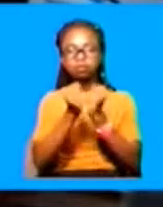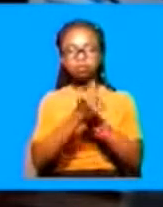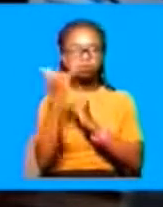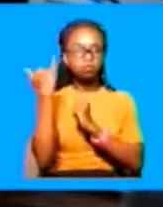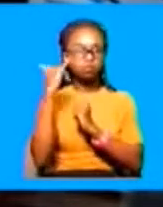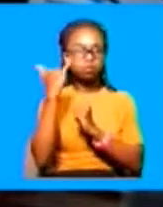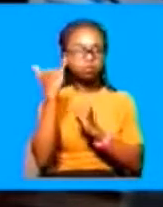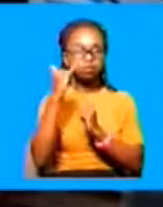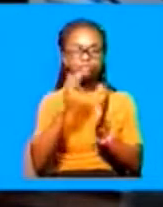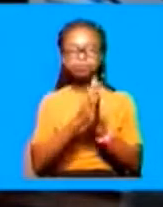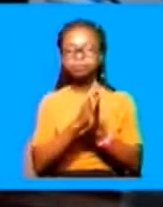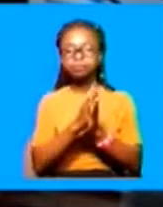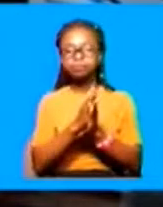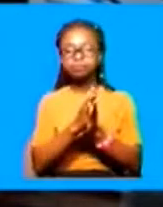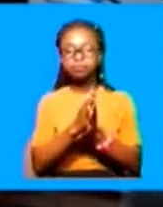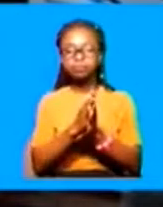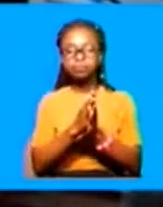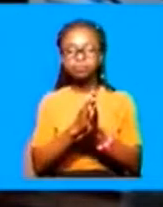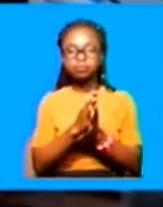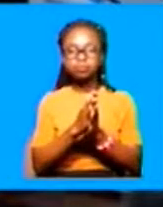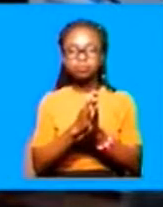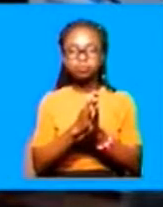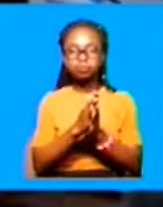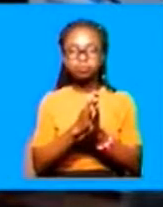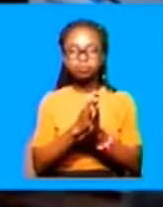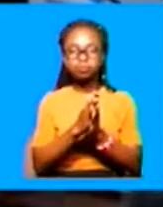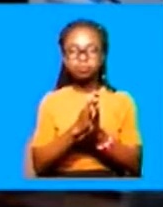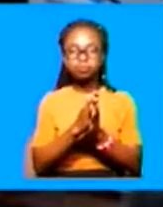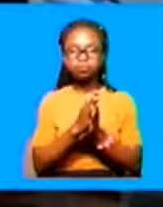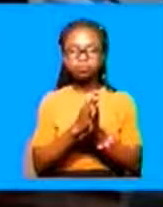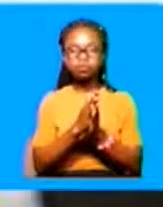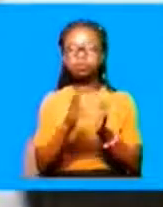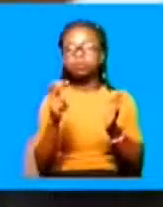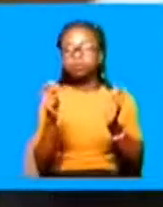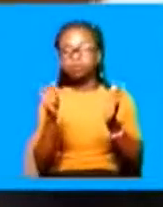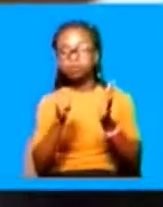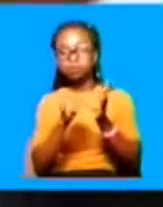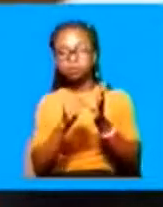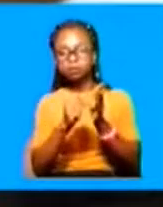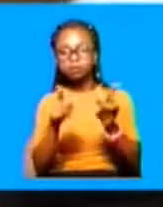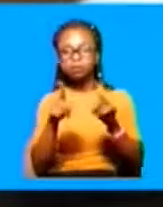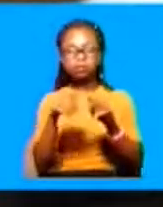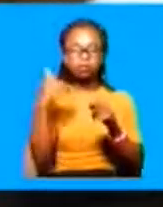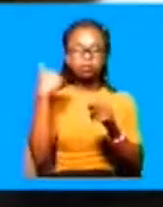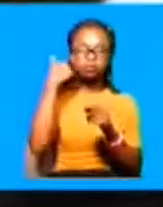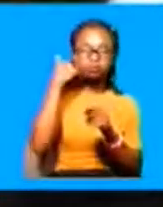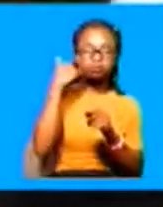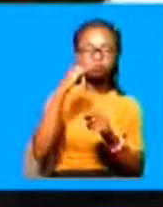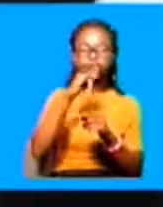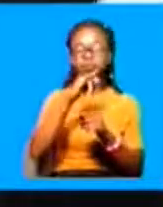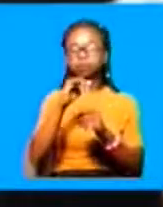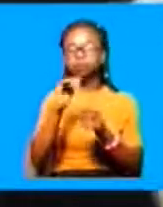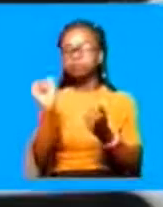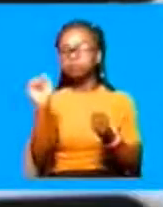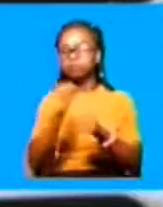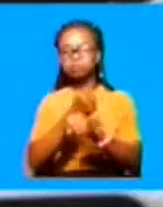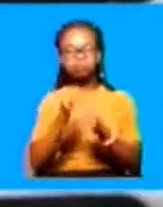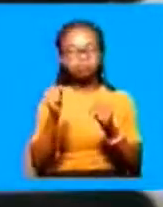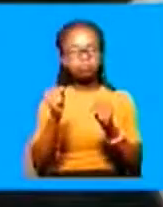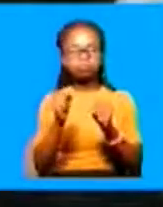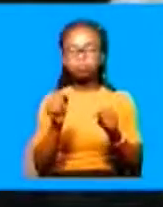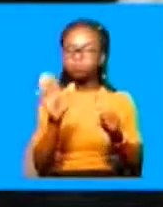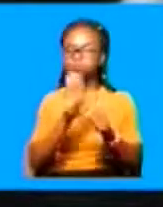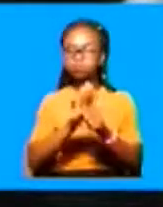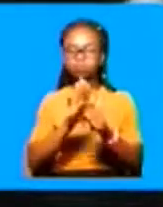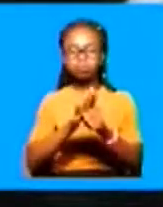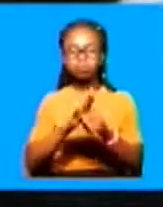To nikech kaka effect mar jaundice ni bedo ga del, yudo ka ketho system